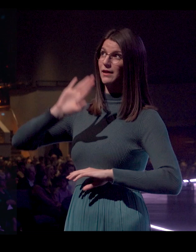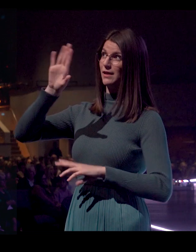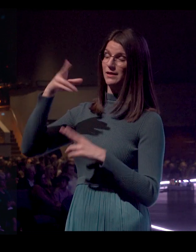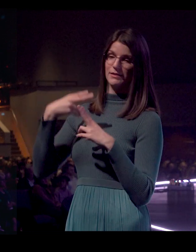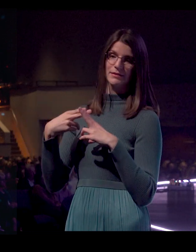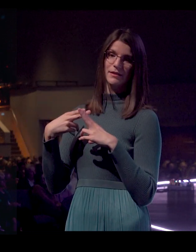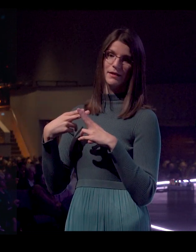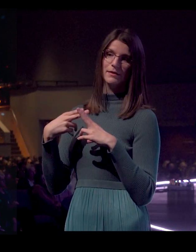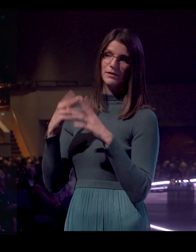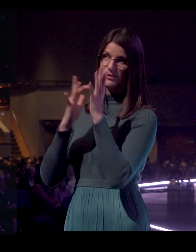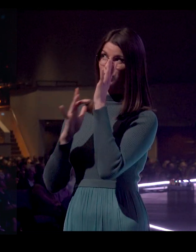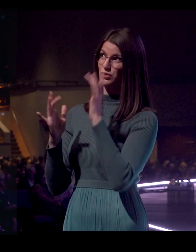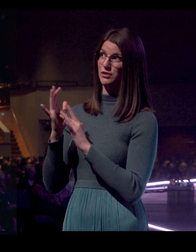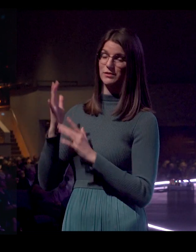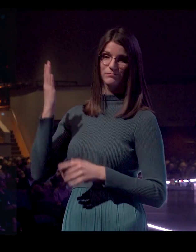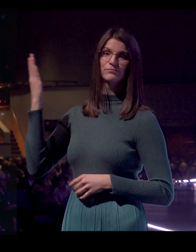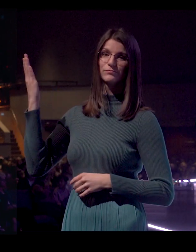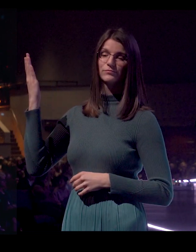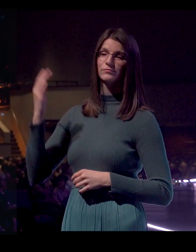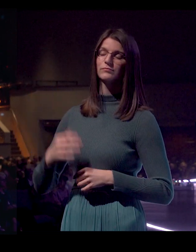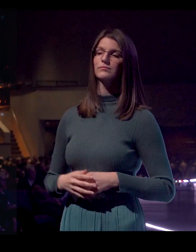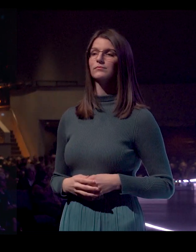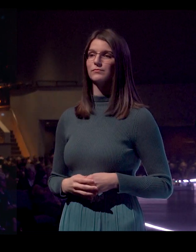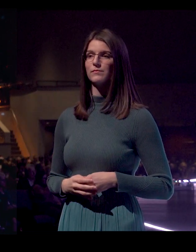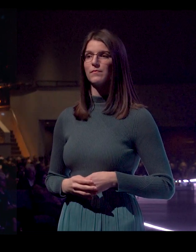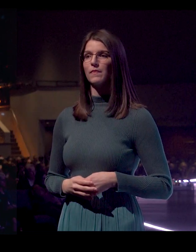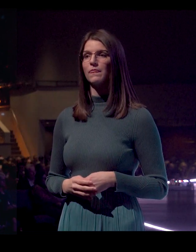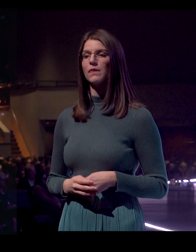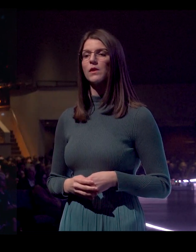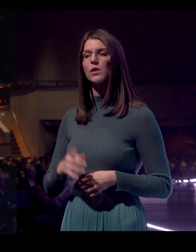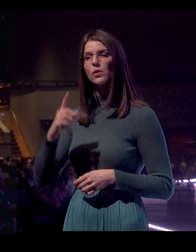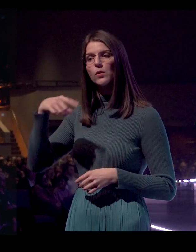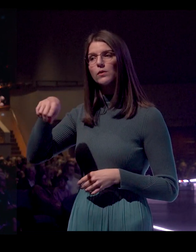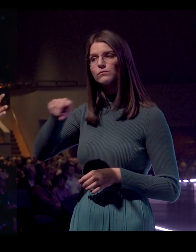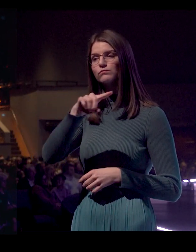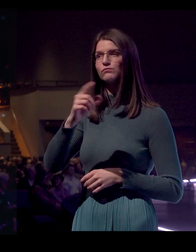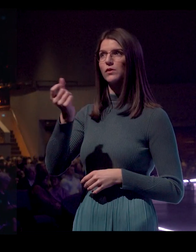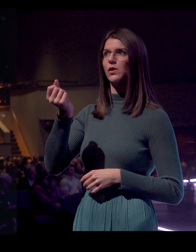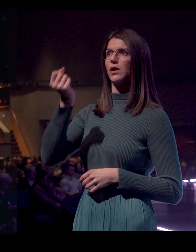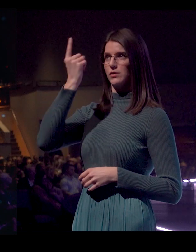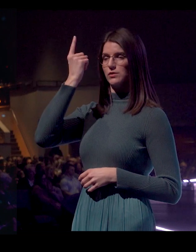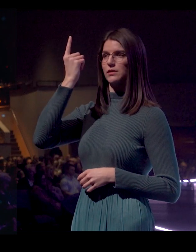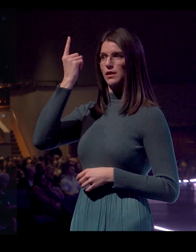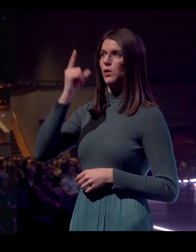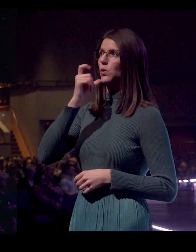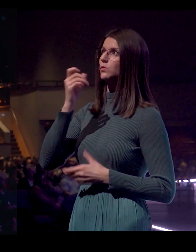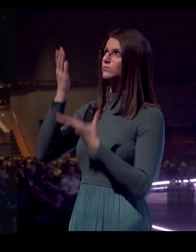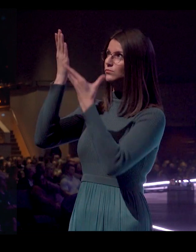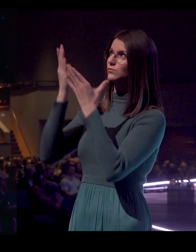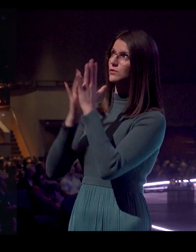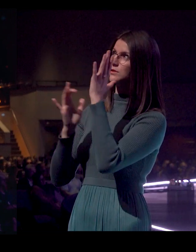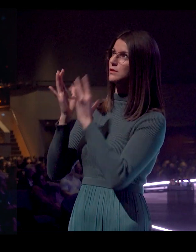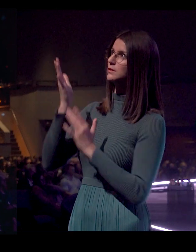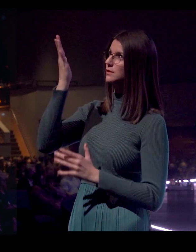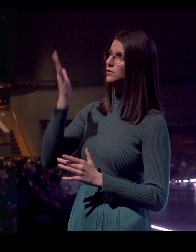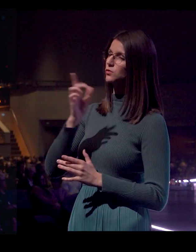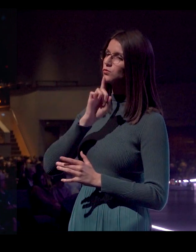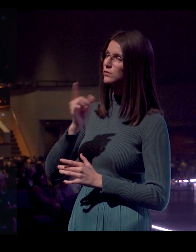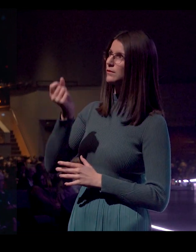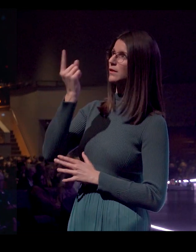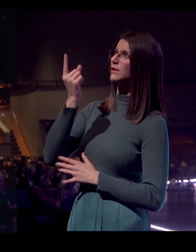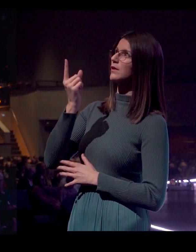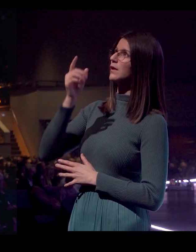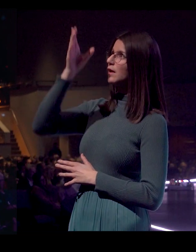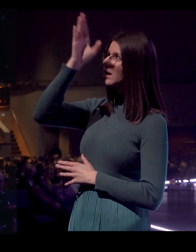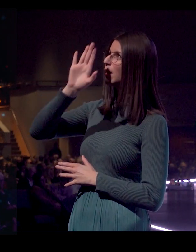when you understand who Jesus is, truly, that he is the Son of God, sent to this earth to show us